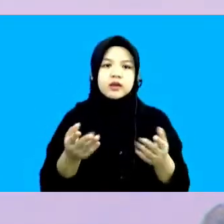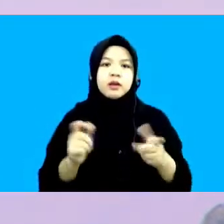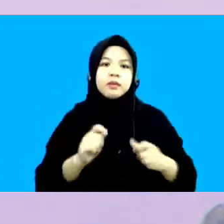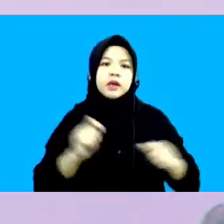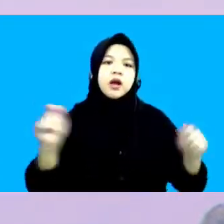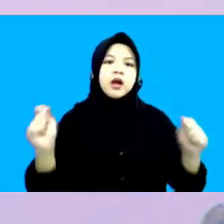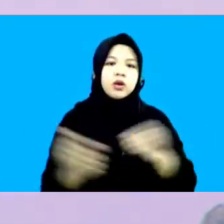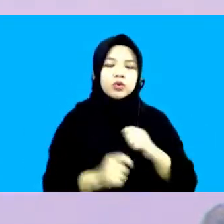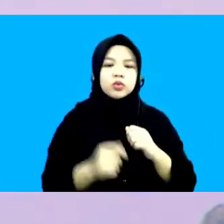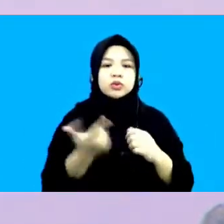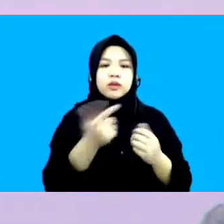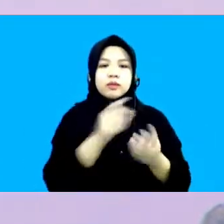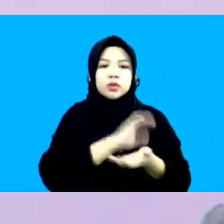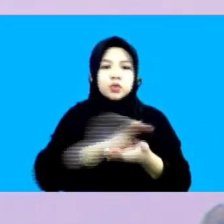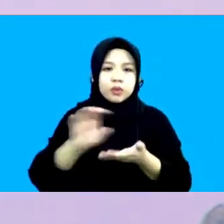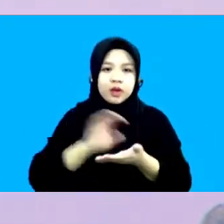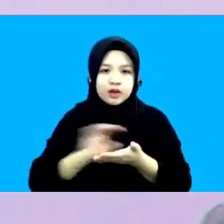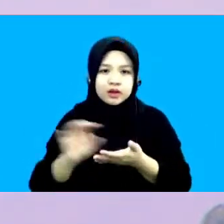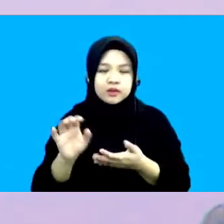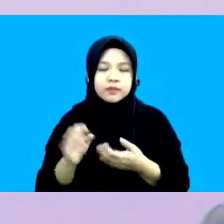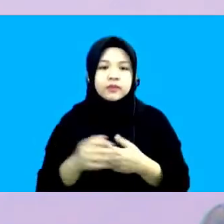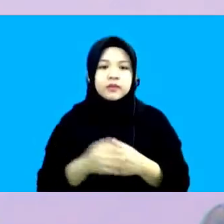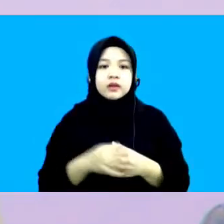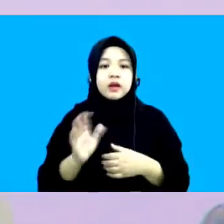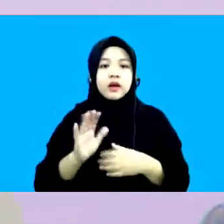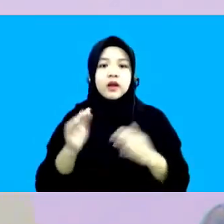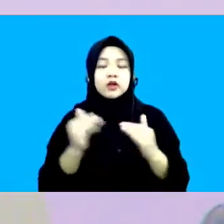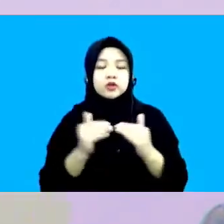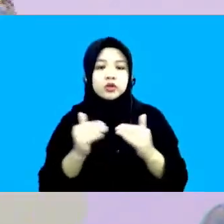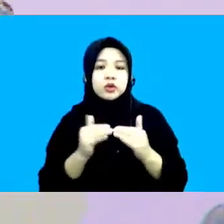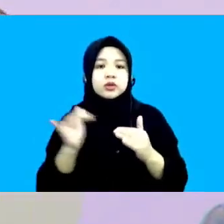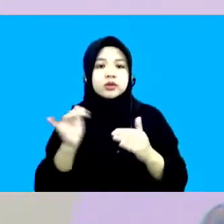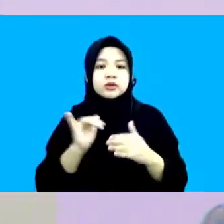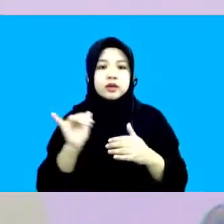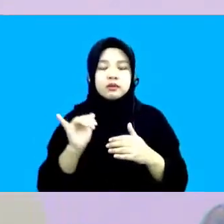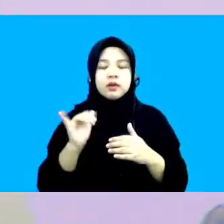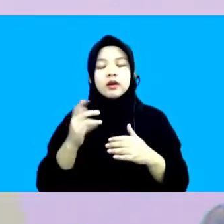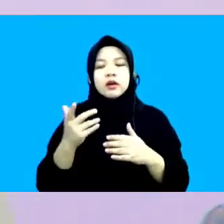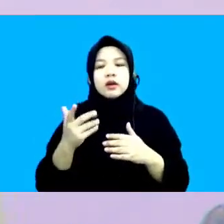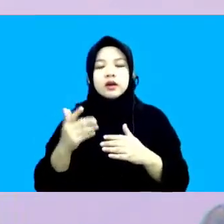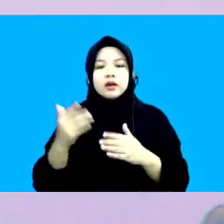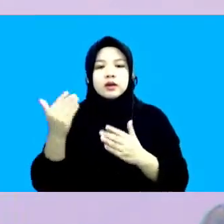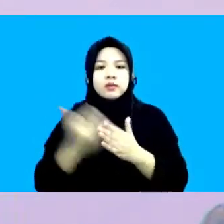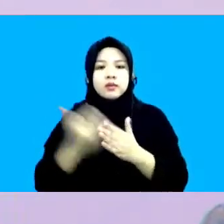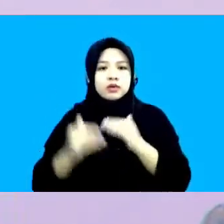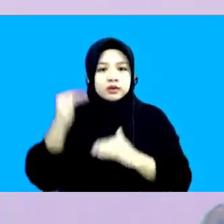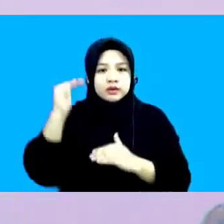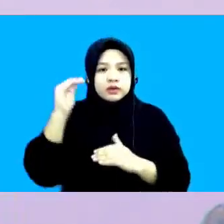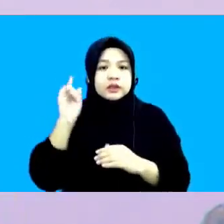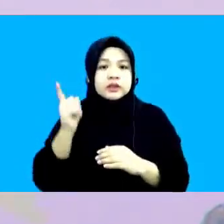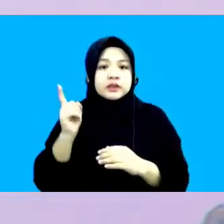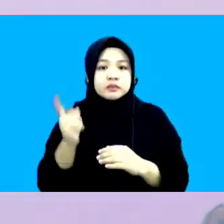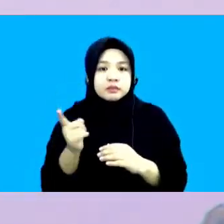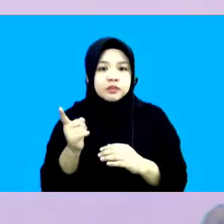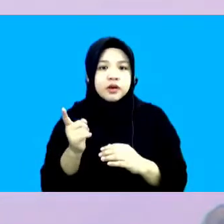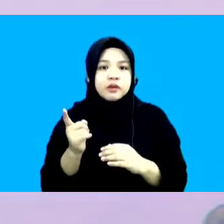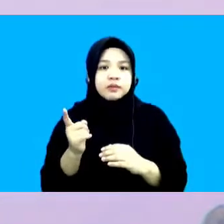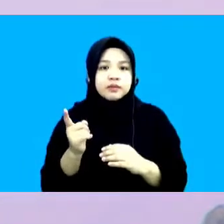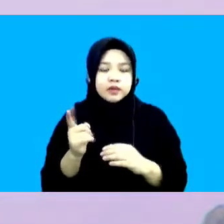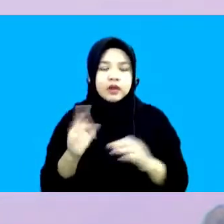whether the country, the government, already provides these 10 indicators that